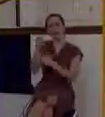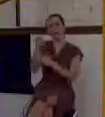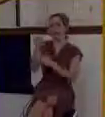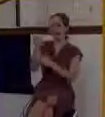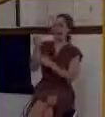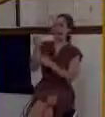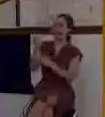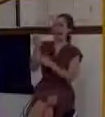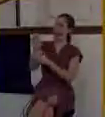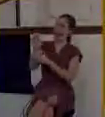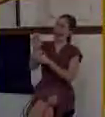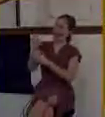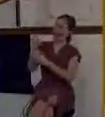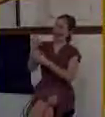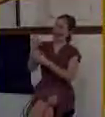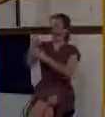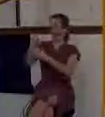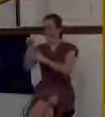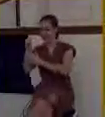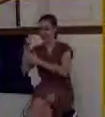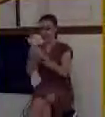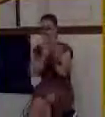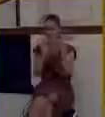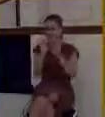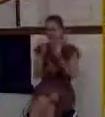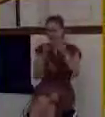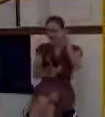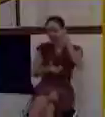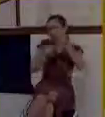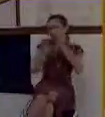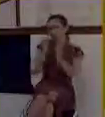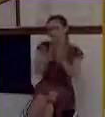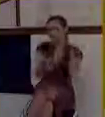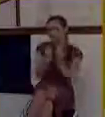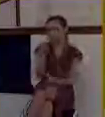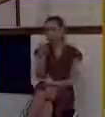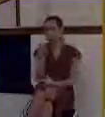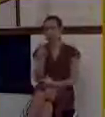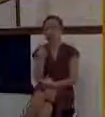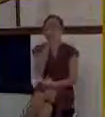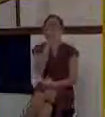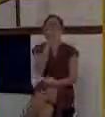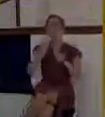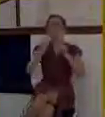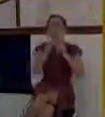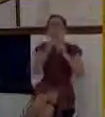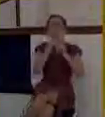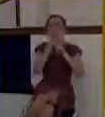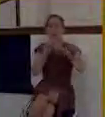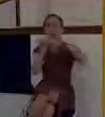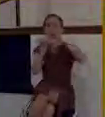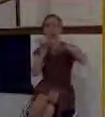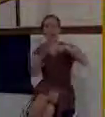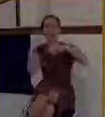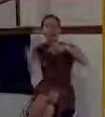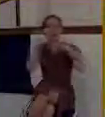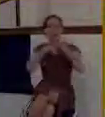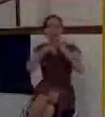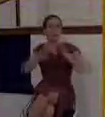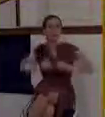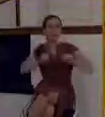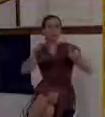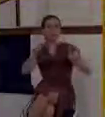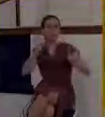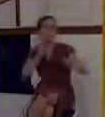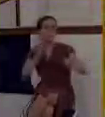And he said, you know, I was offended by that, and I decided not to go back. He said, but then I thought, you know, let me just give him another chance. He said, well, then why are you here? He said, well, then when I went